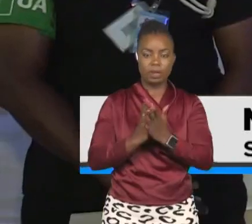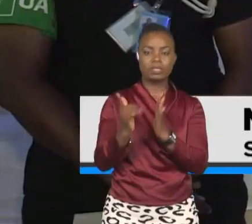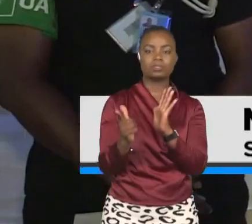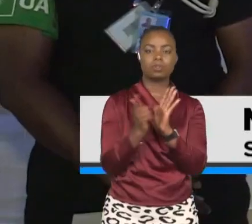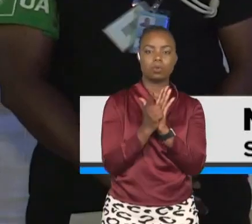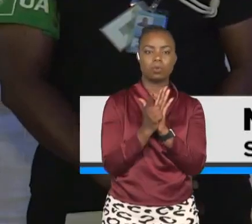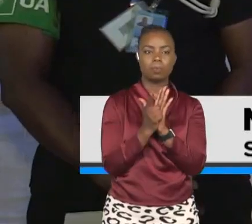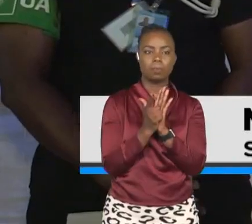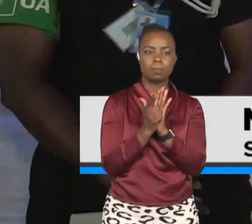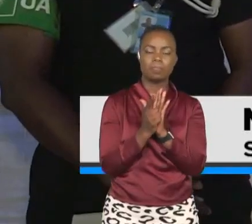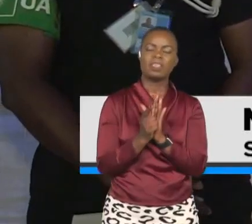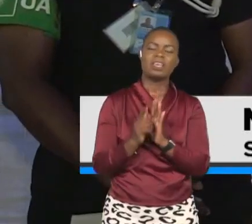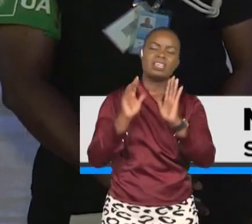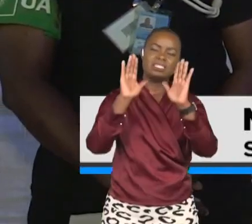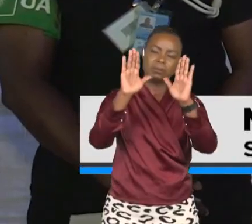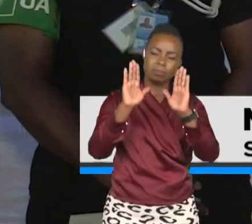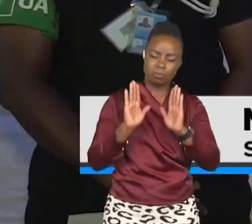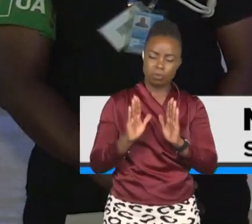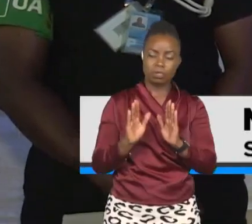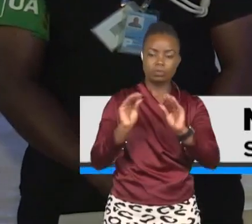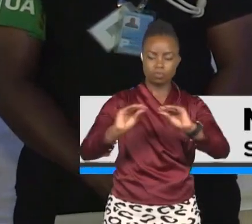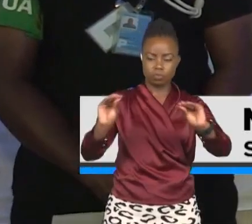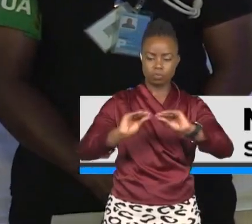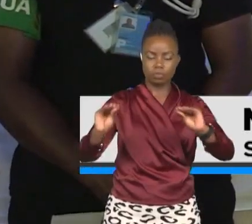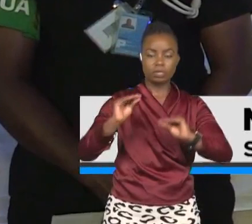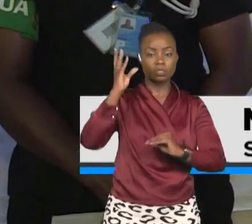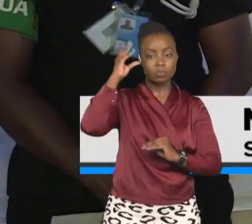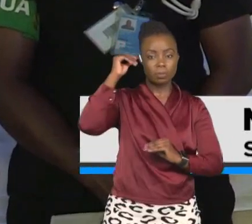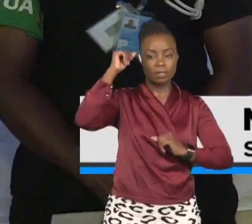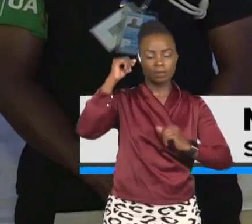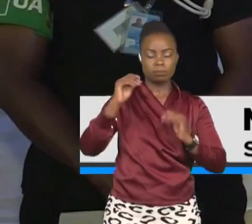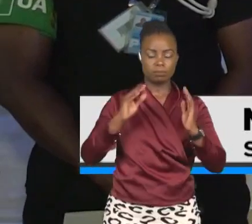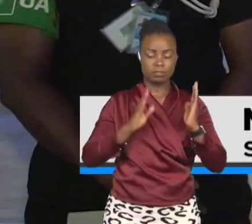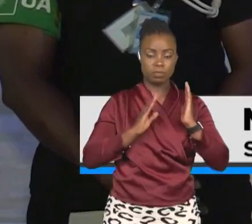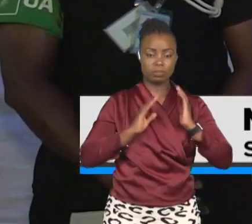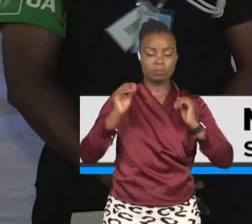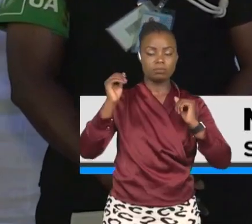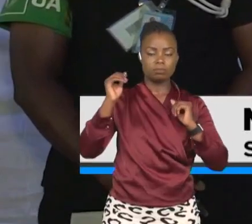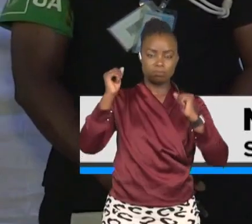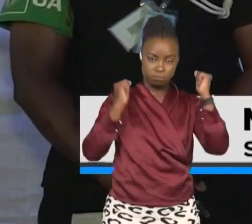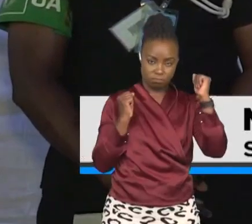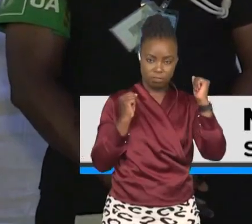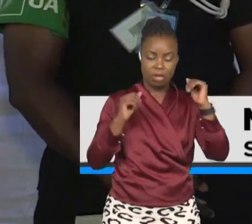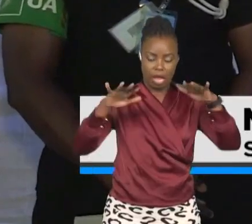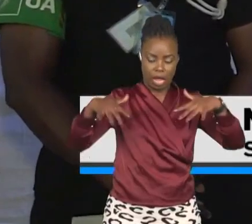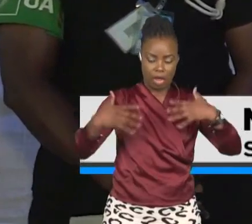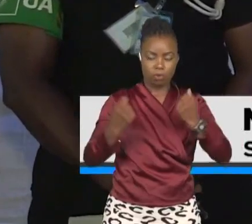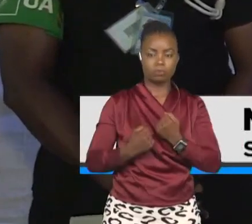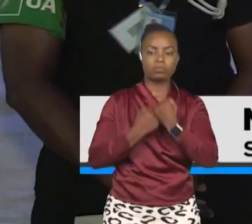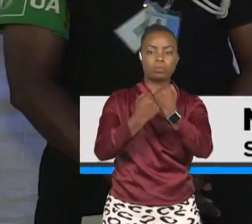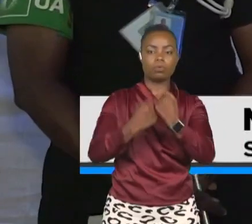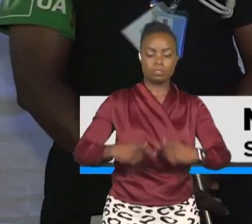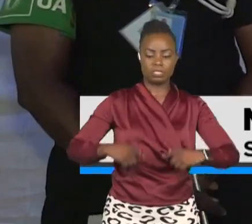critical is the need to train Somali security forces on how to support survivors